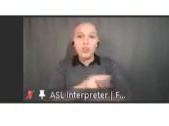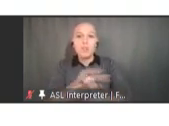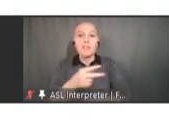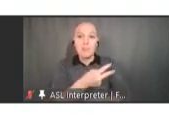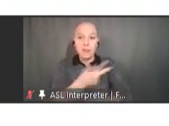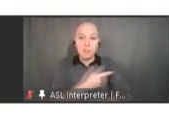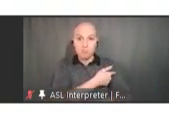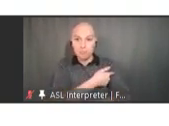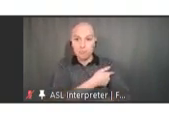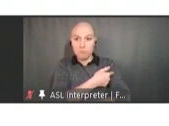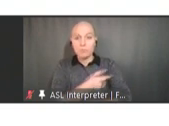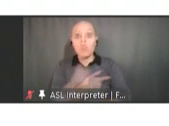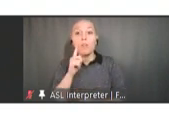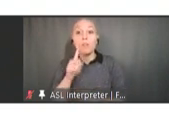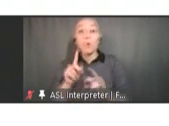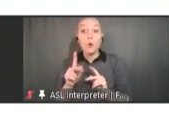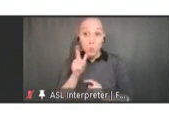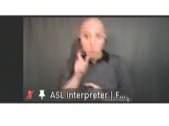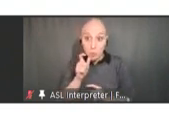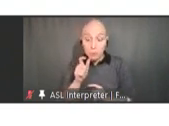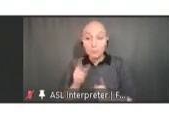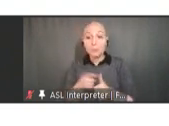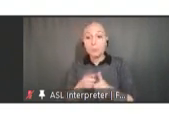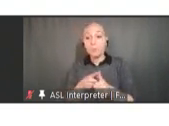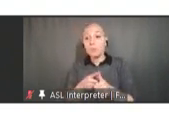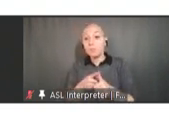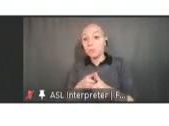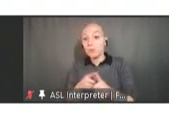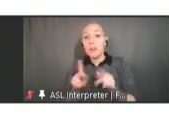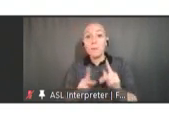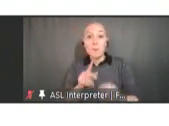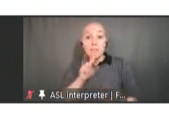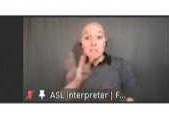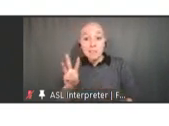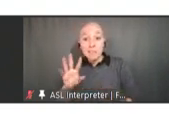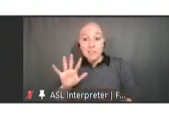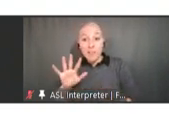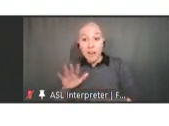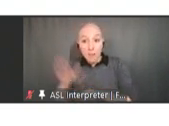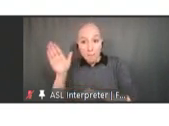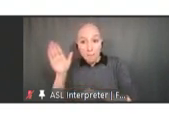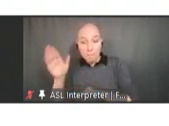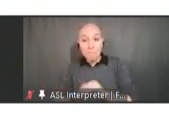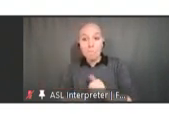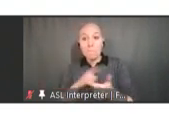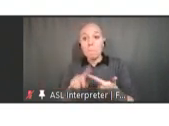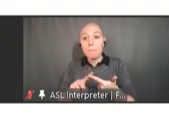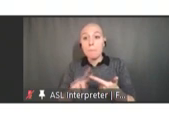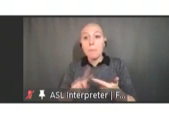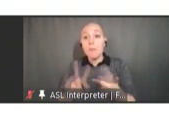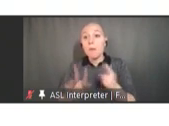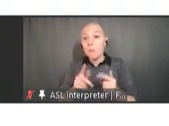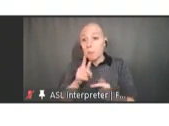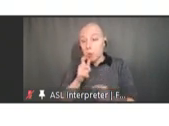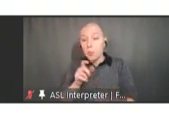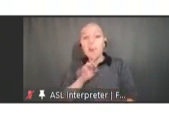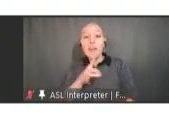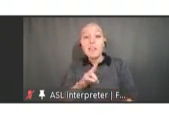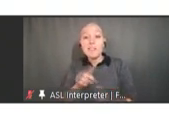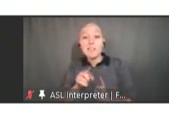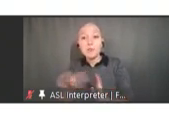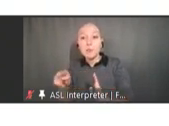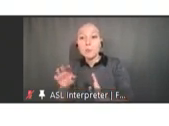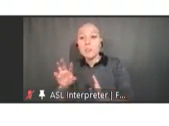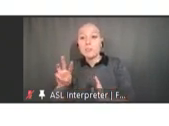following populations: individuals 65 years of age and older, individuals 18 to 64